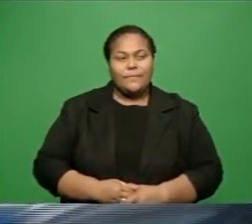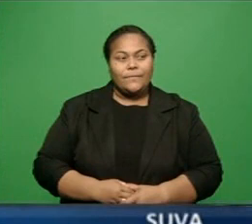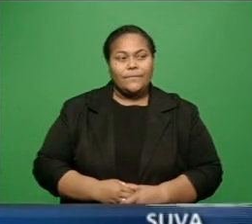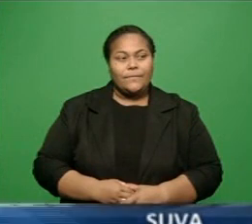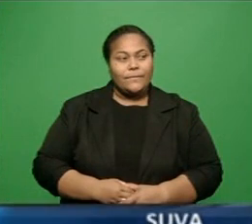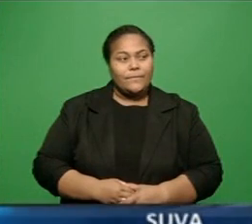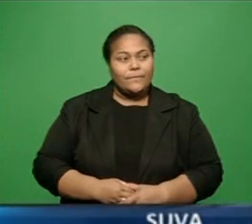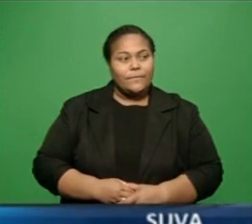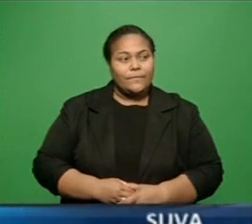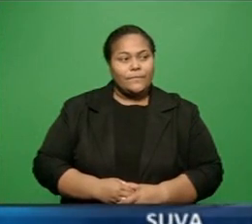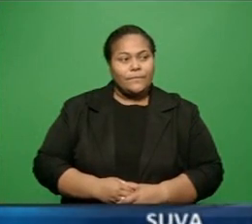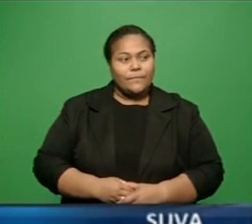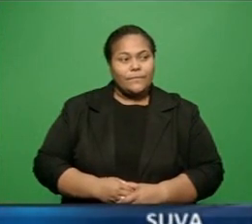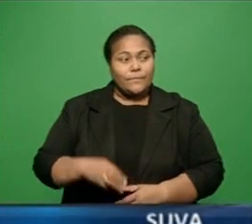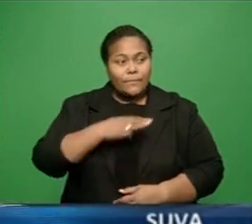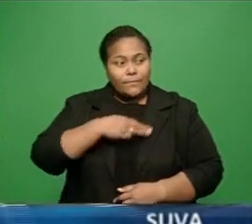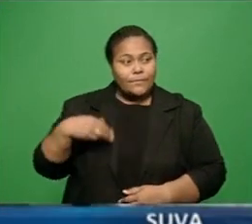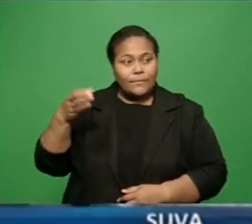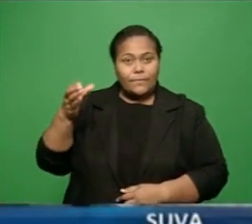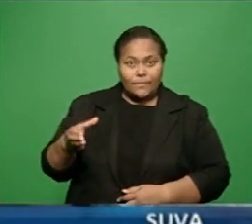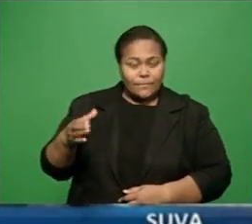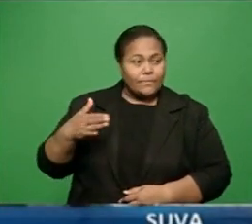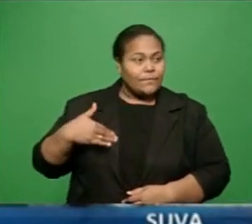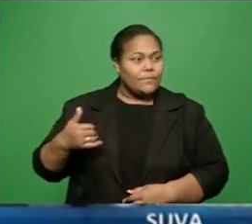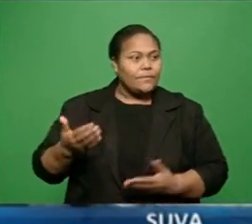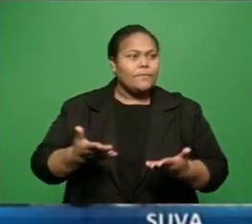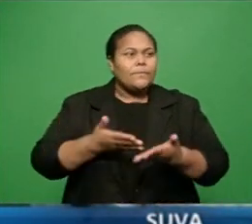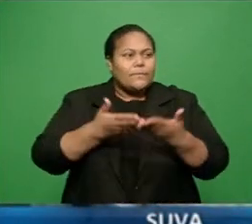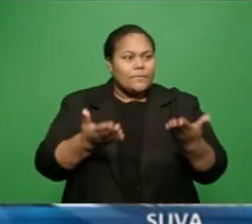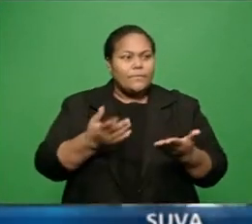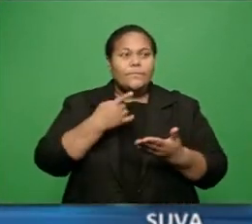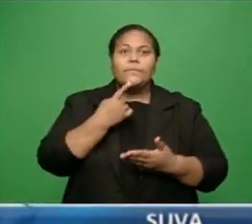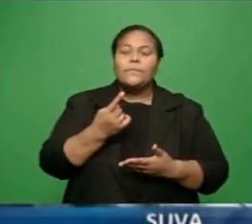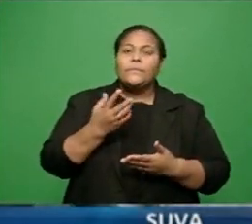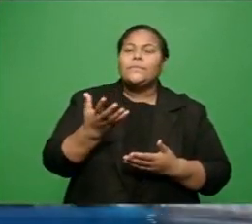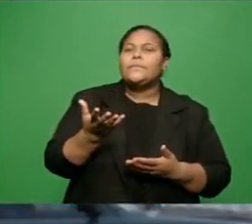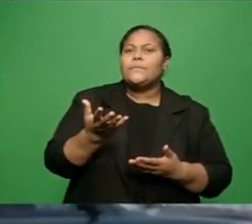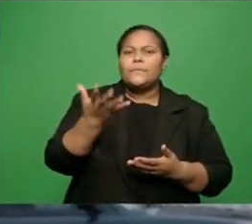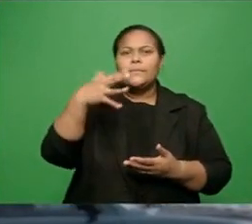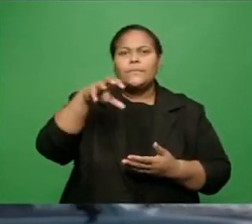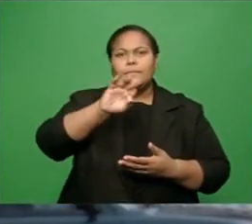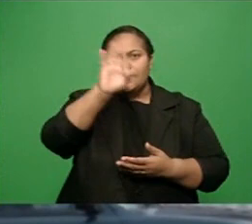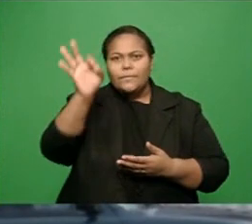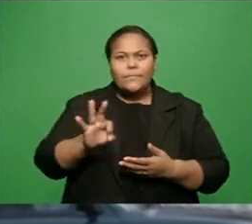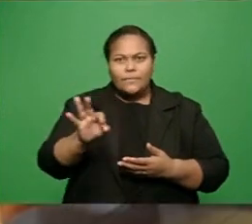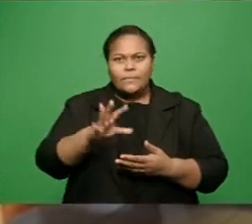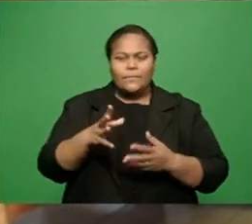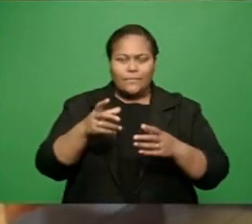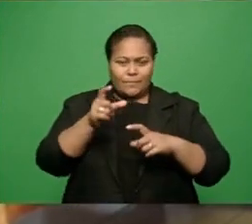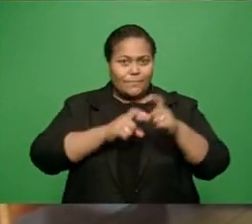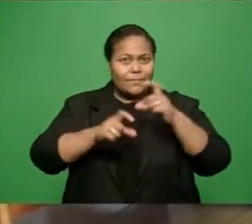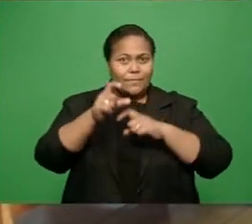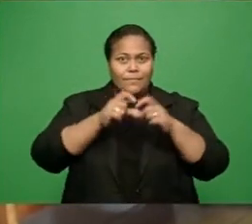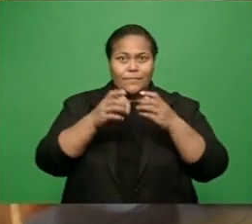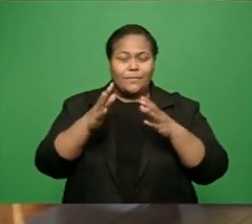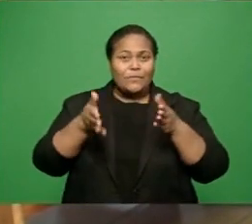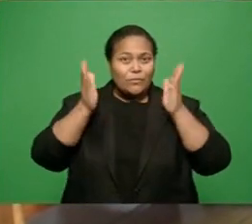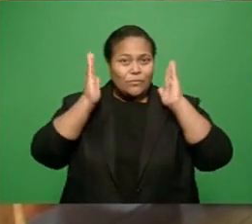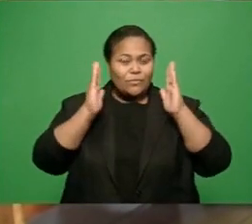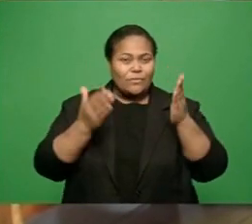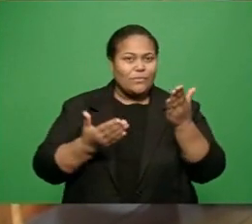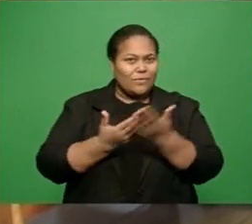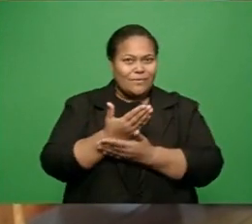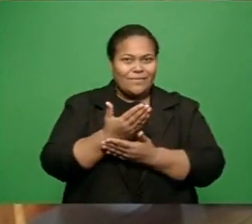Dr. Firemi Wanganambete has pointed out that 50% capacity in churches, temples and mosques does not mean people can